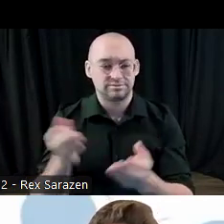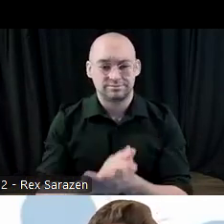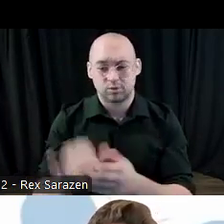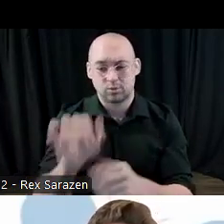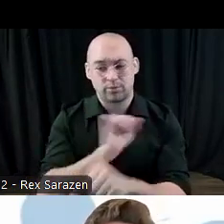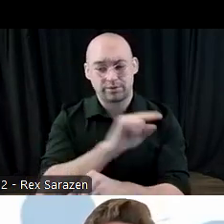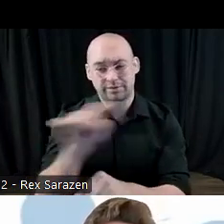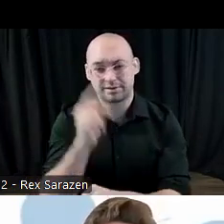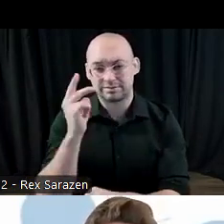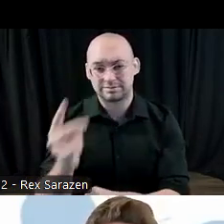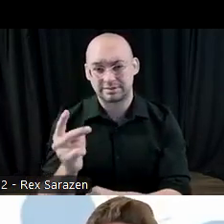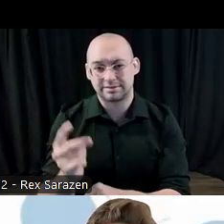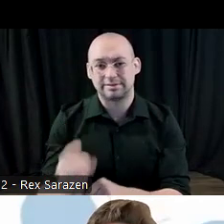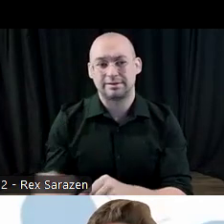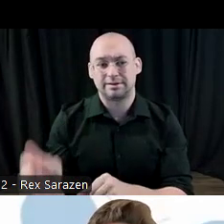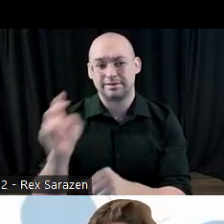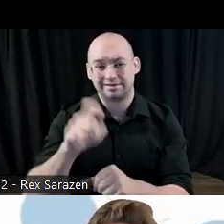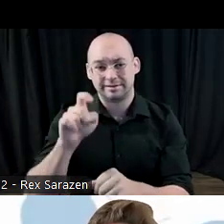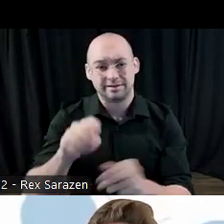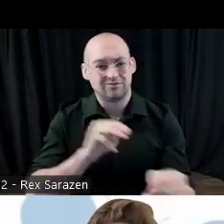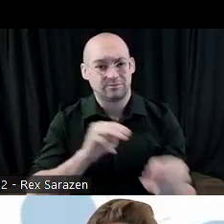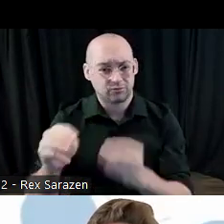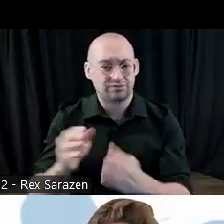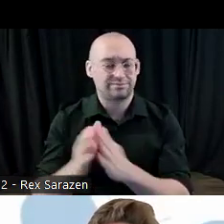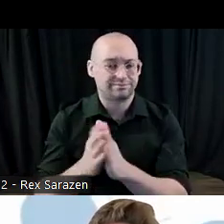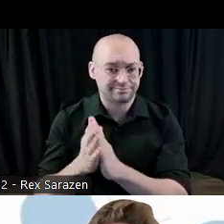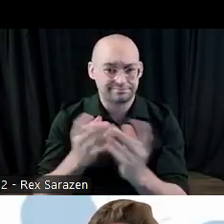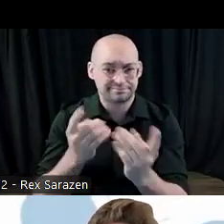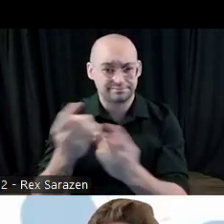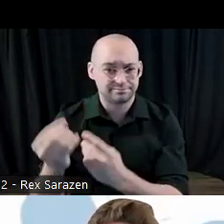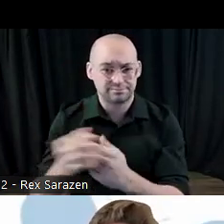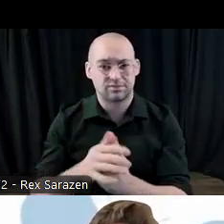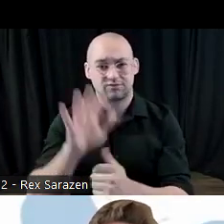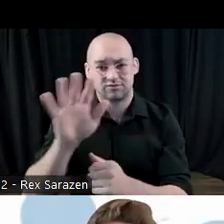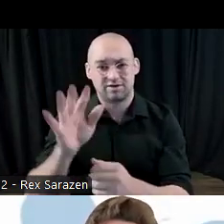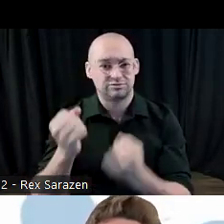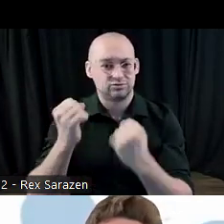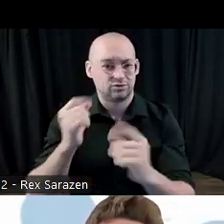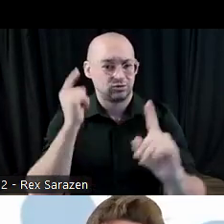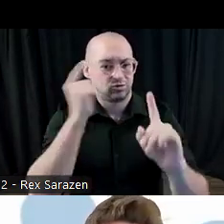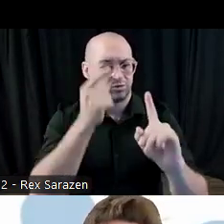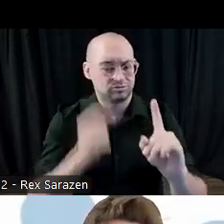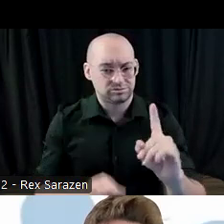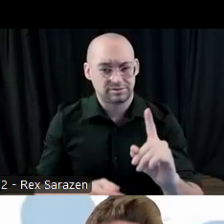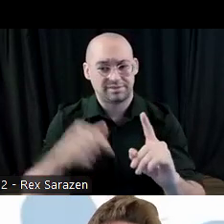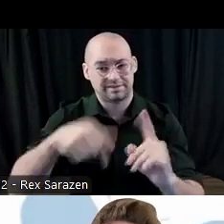is needed to move these initiatives for the 5 bold goals into action this year and